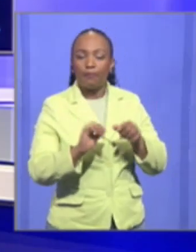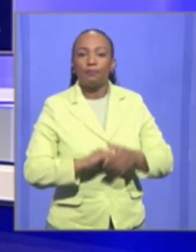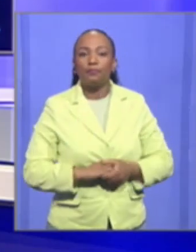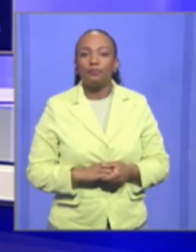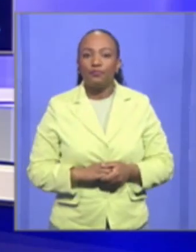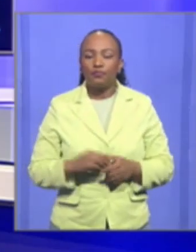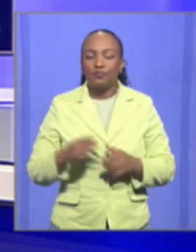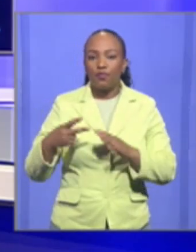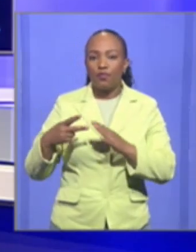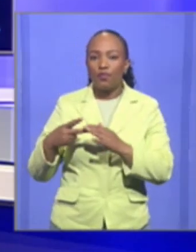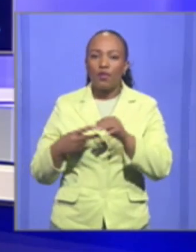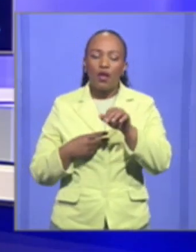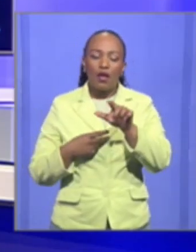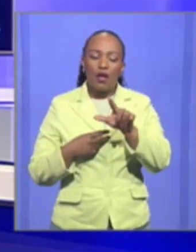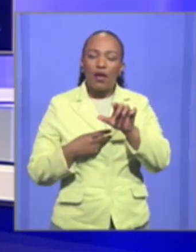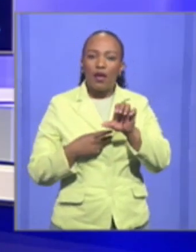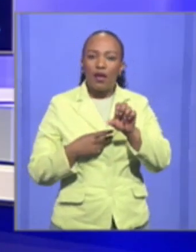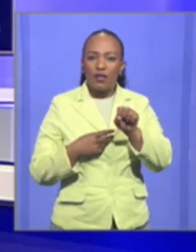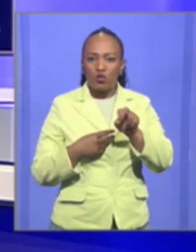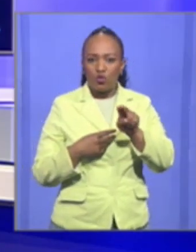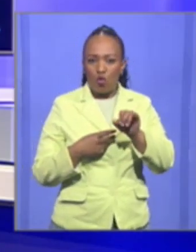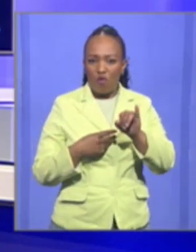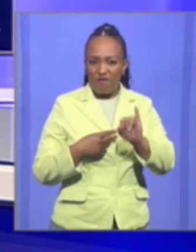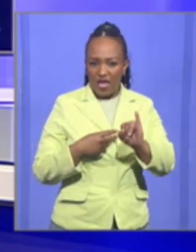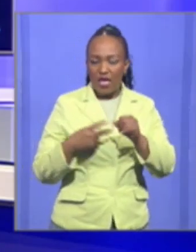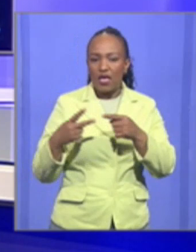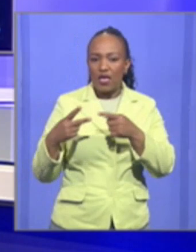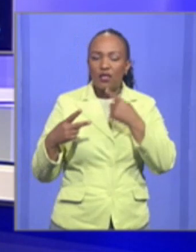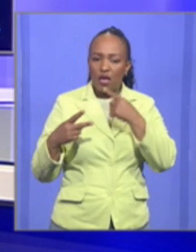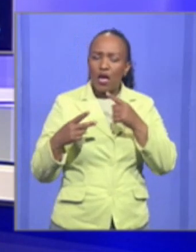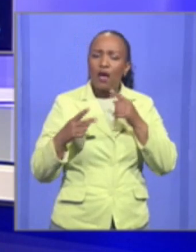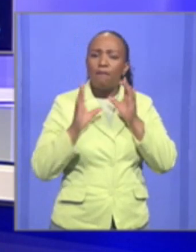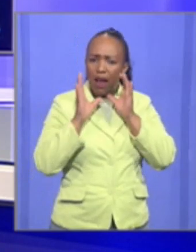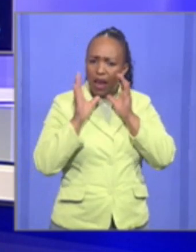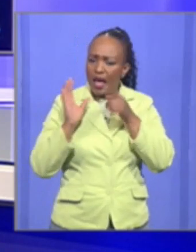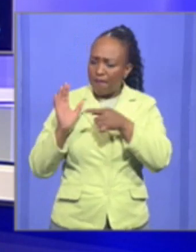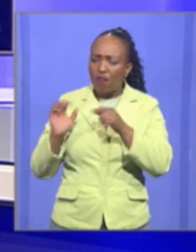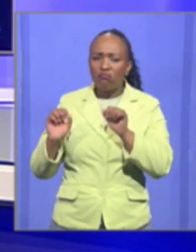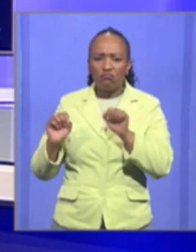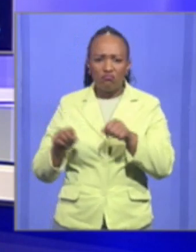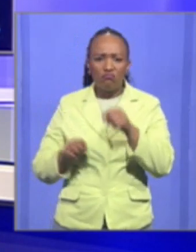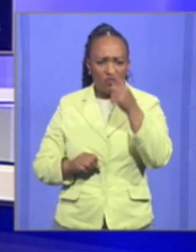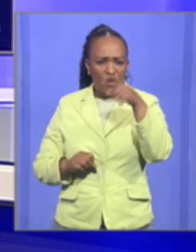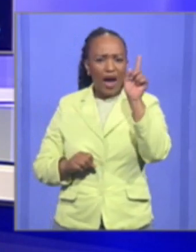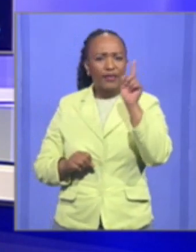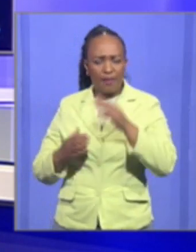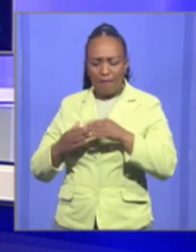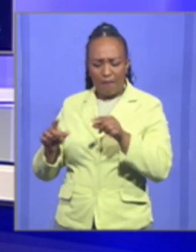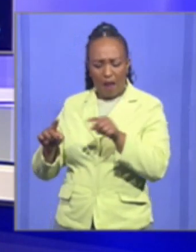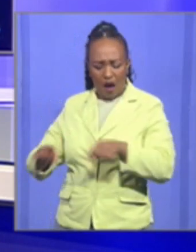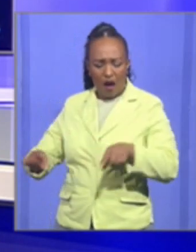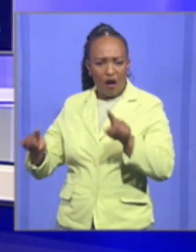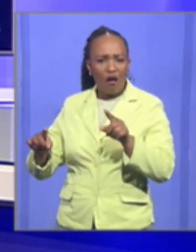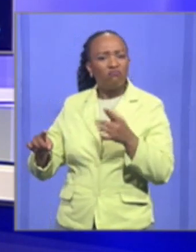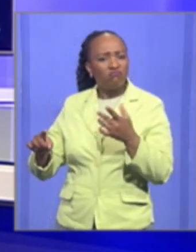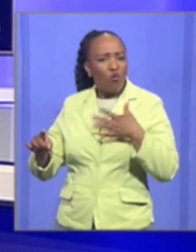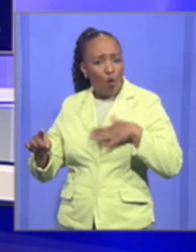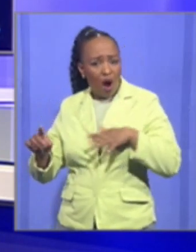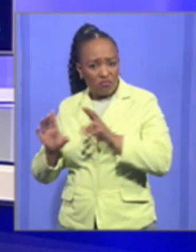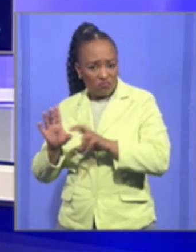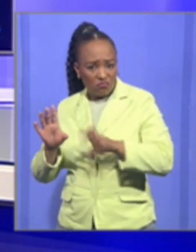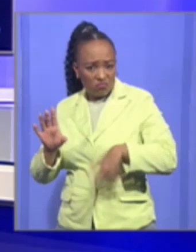Lilian Lesufi yena o re ke bona Malema a bolela nnete ge a re difero di bulegile gore ba setle ba ditela